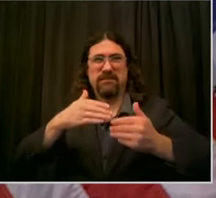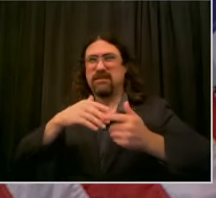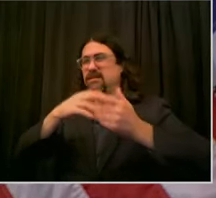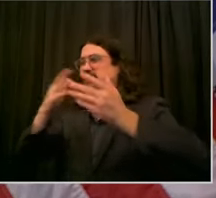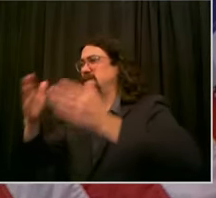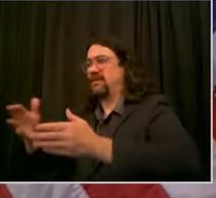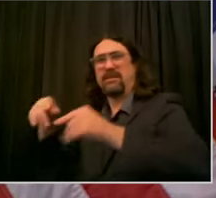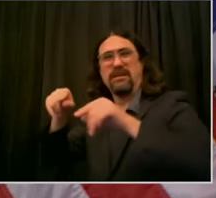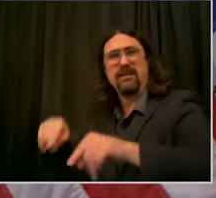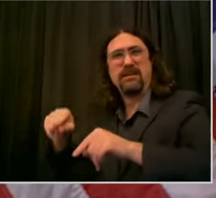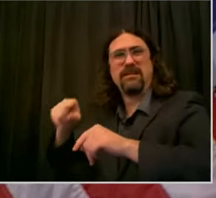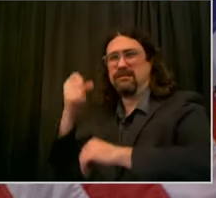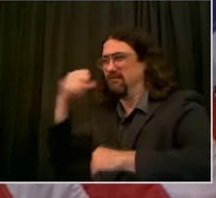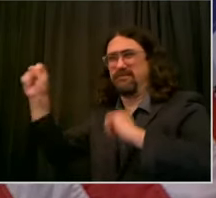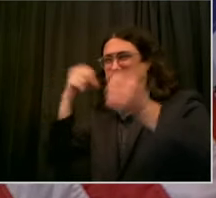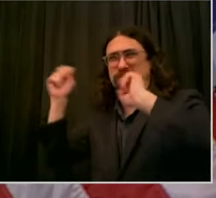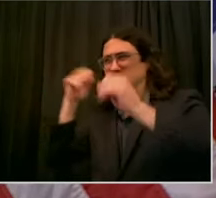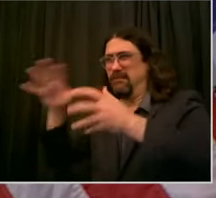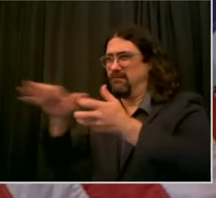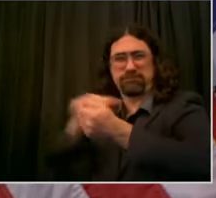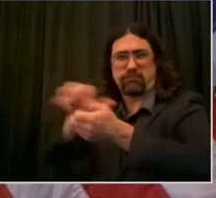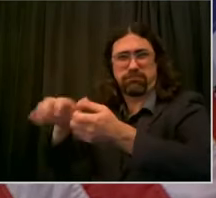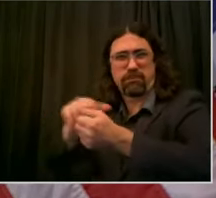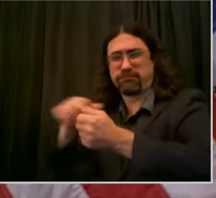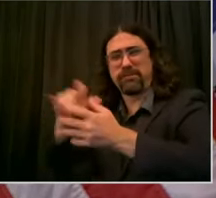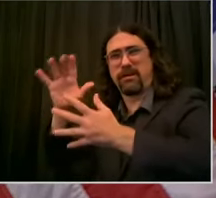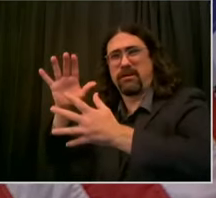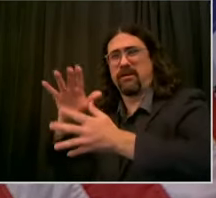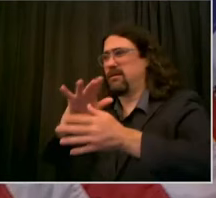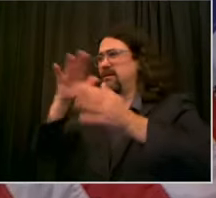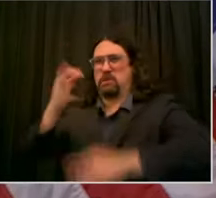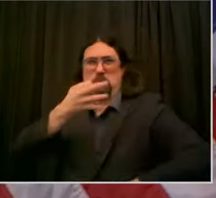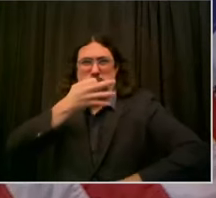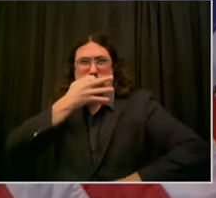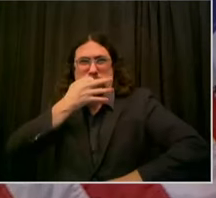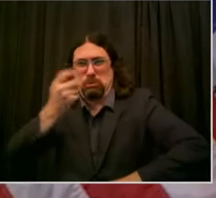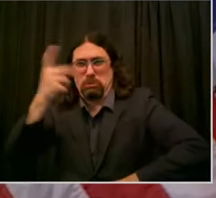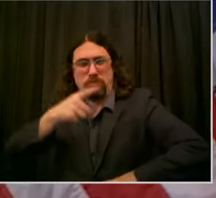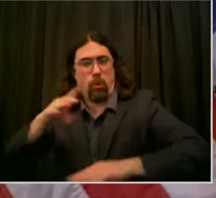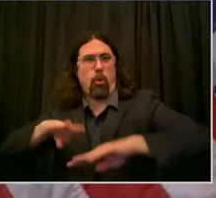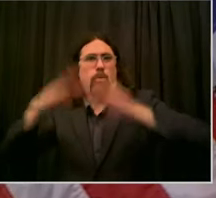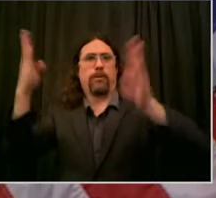your administration couldn't protect them better? Julia, I believe that